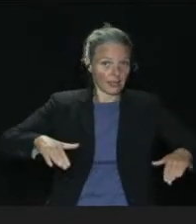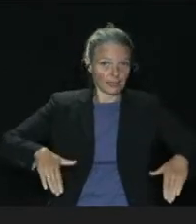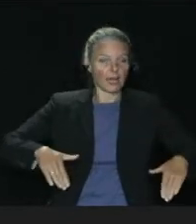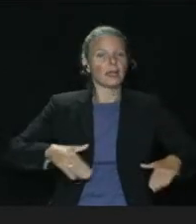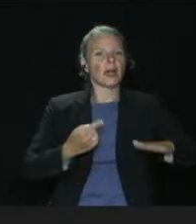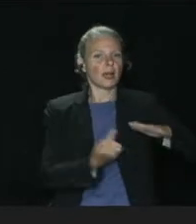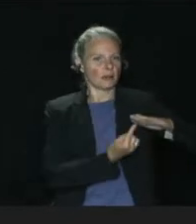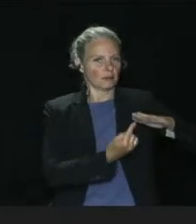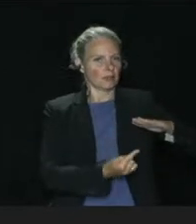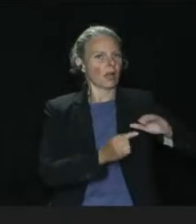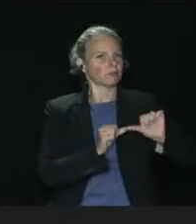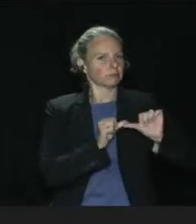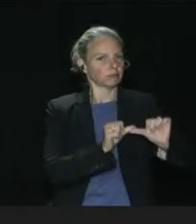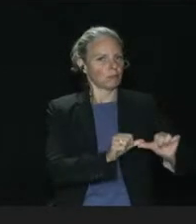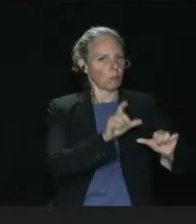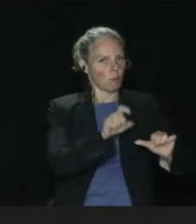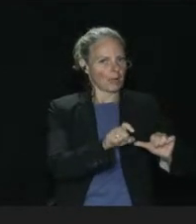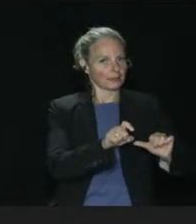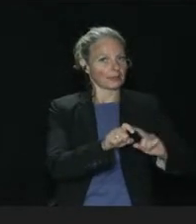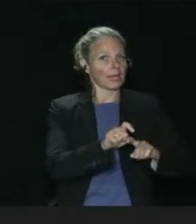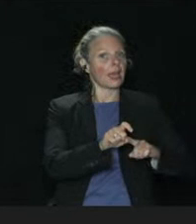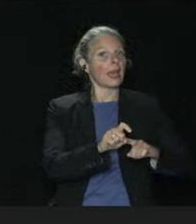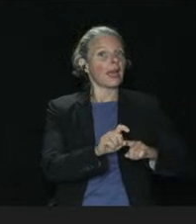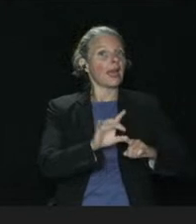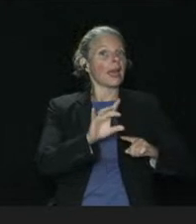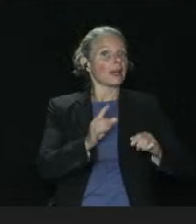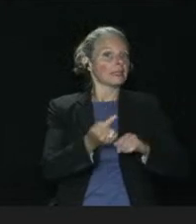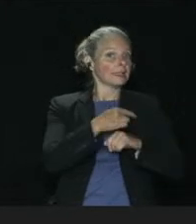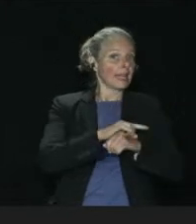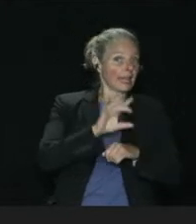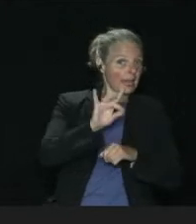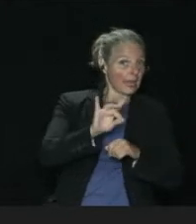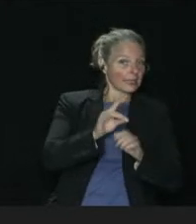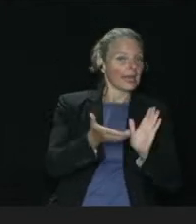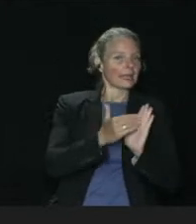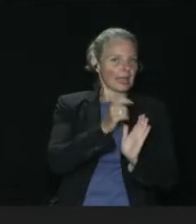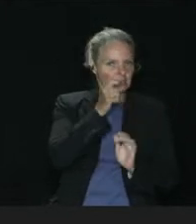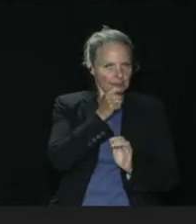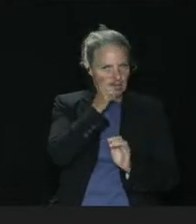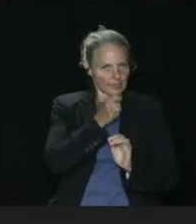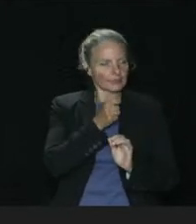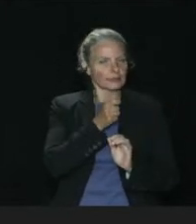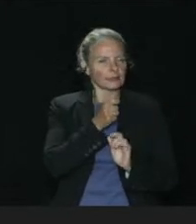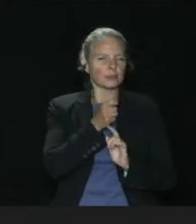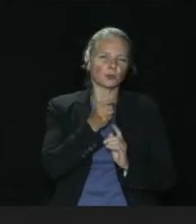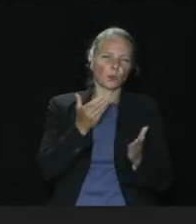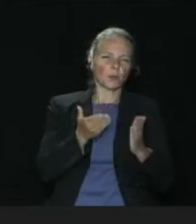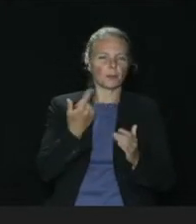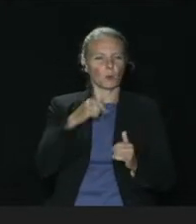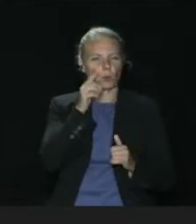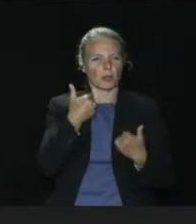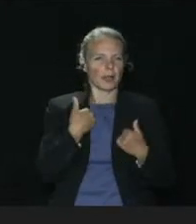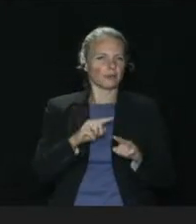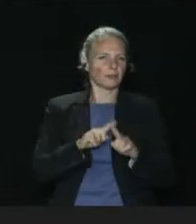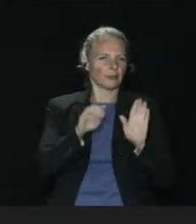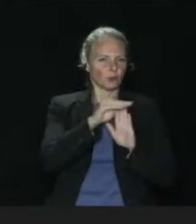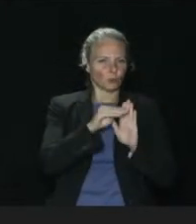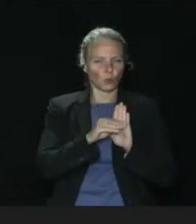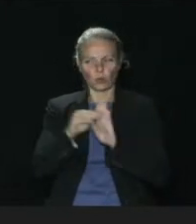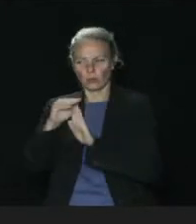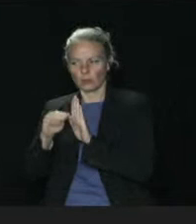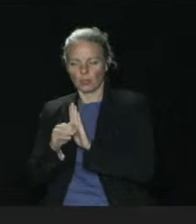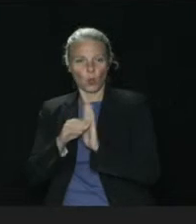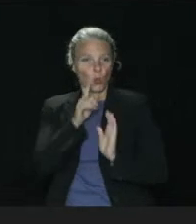8 test. So there may be some differential protocols for vaccinated